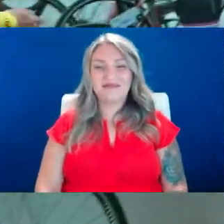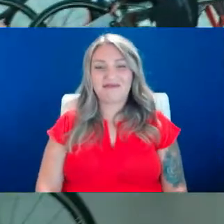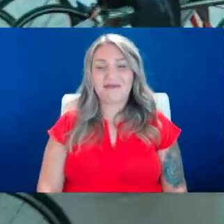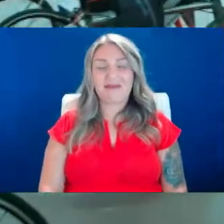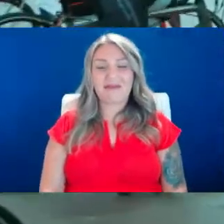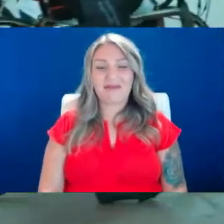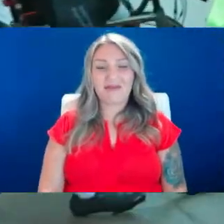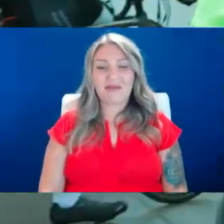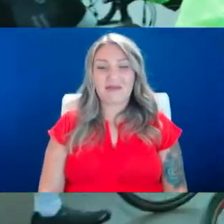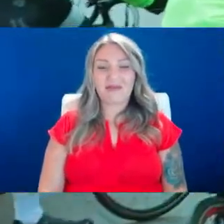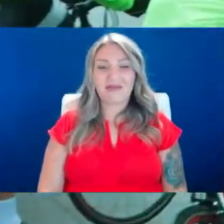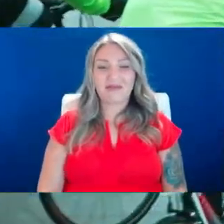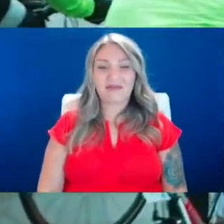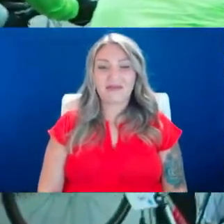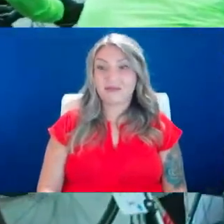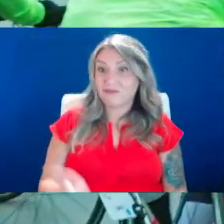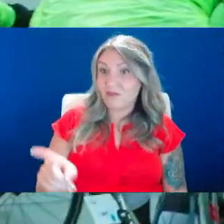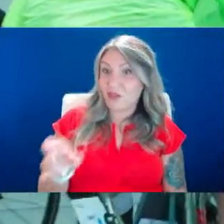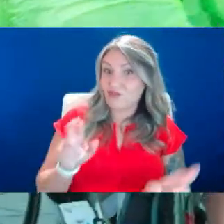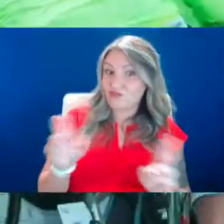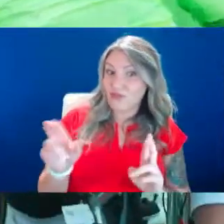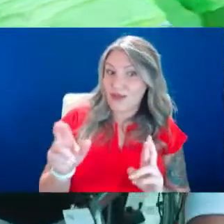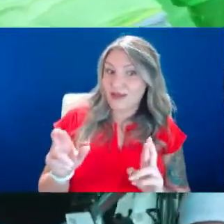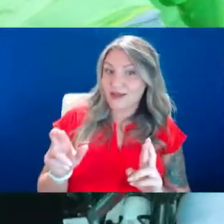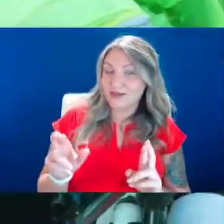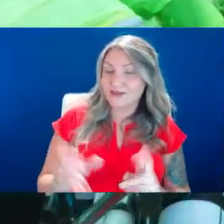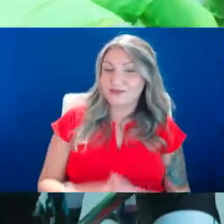All right, are they ready?